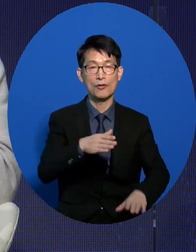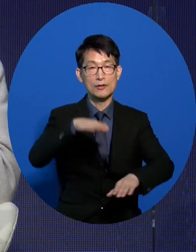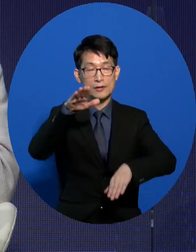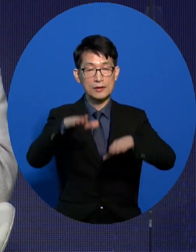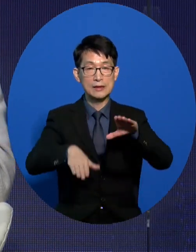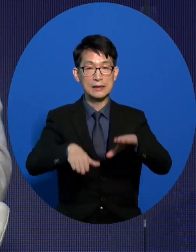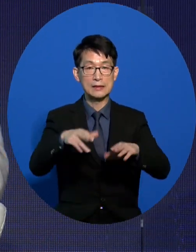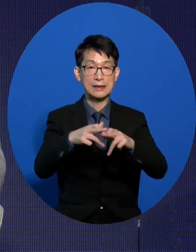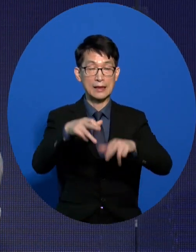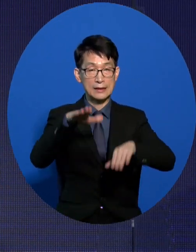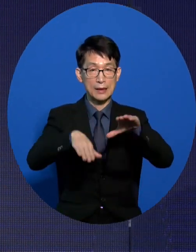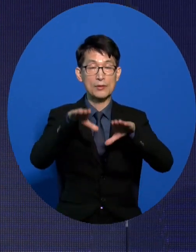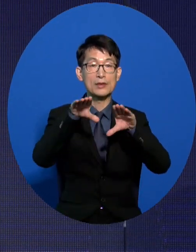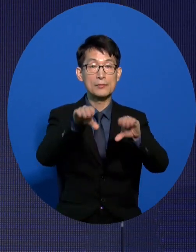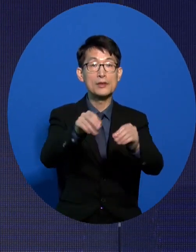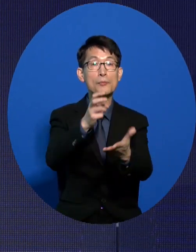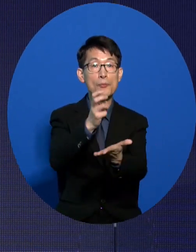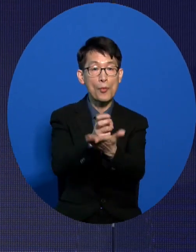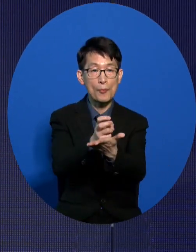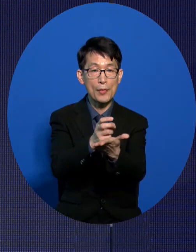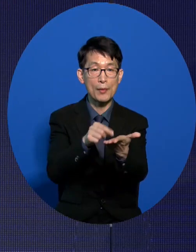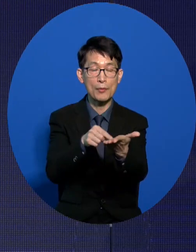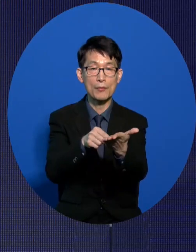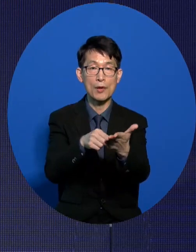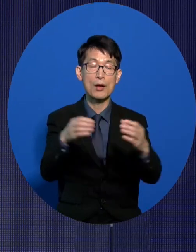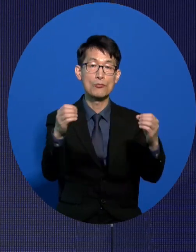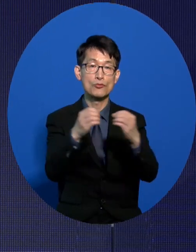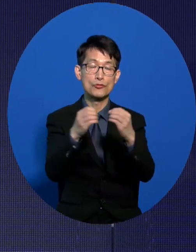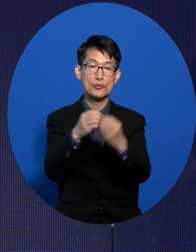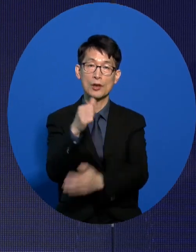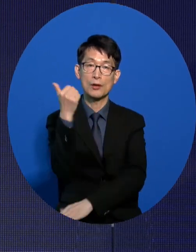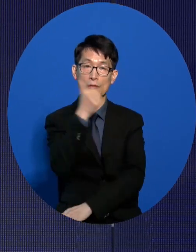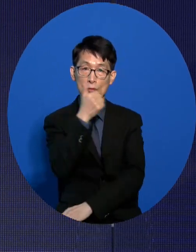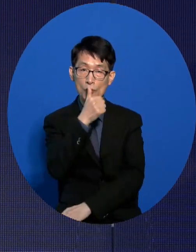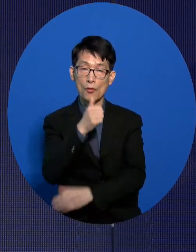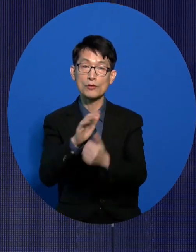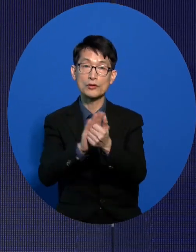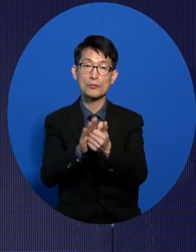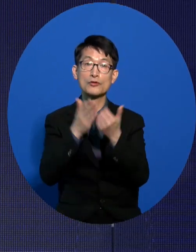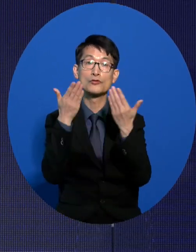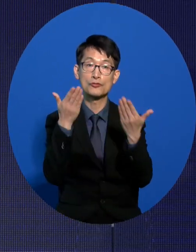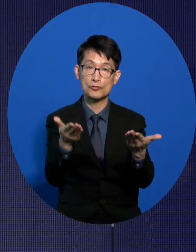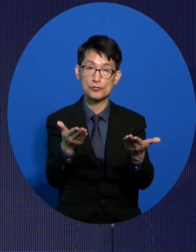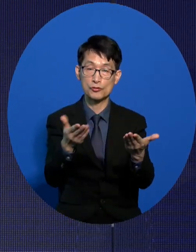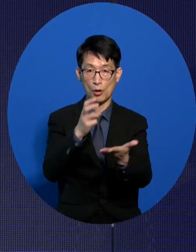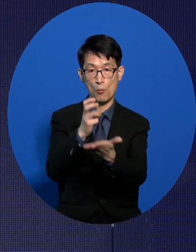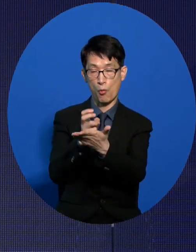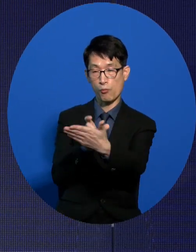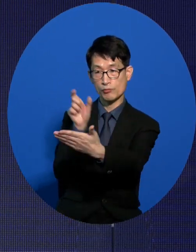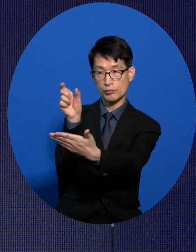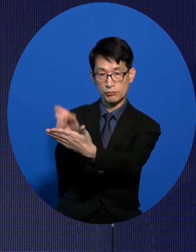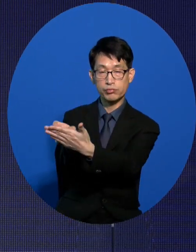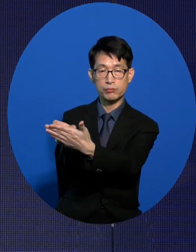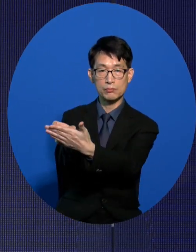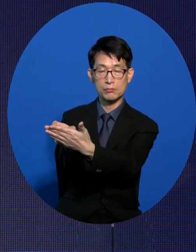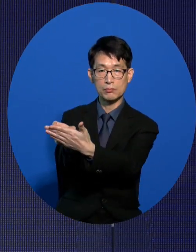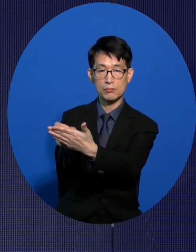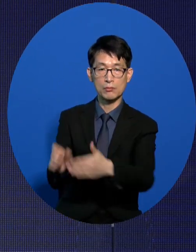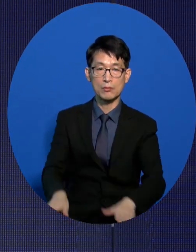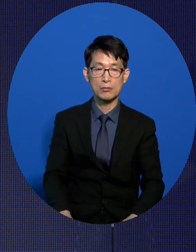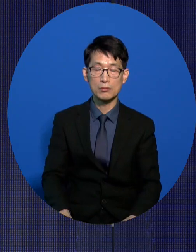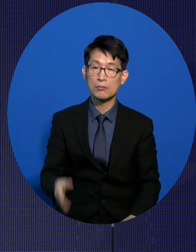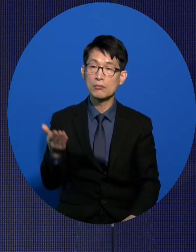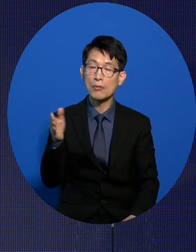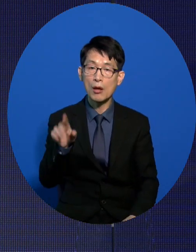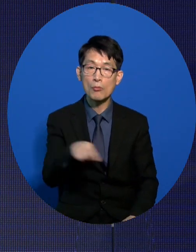disability. And when I was first starting my business and I said that I would be providing text translation, many people said that it's a waste